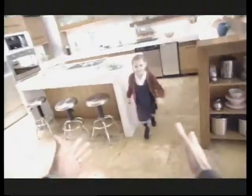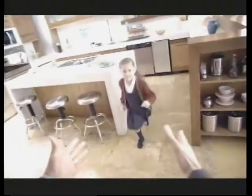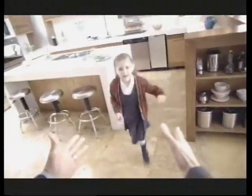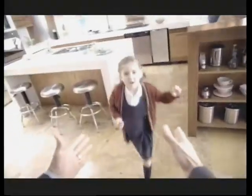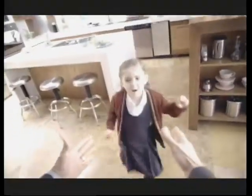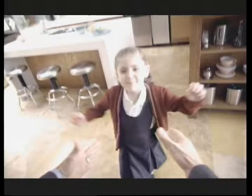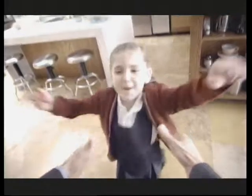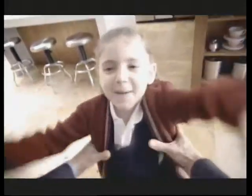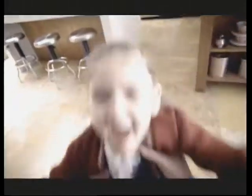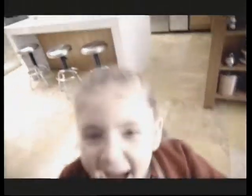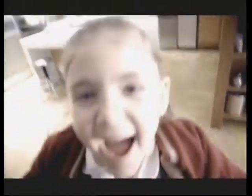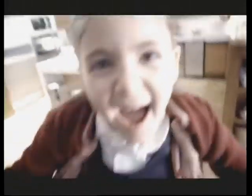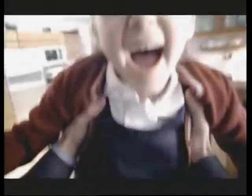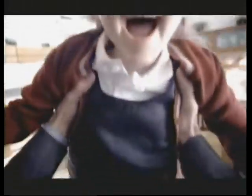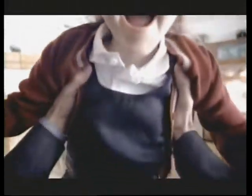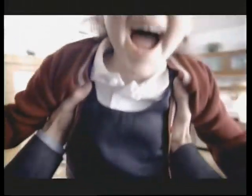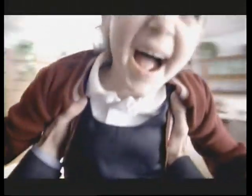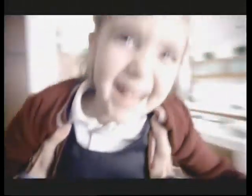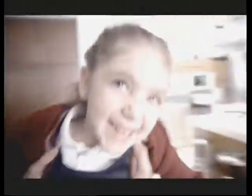My baby.